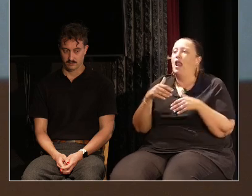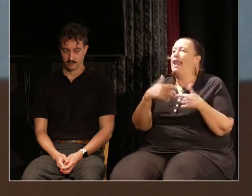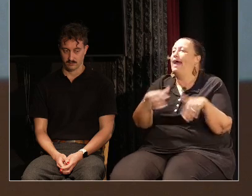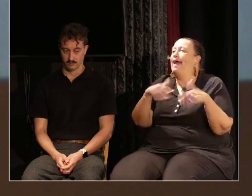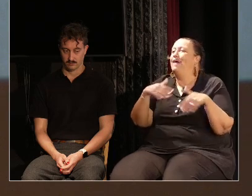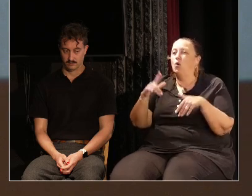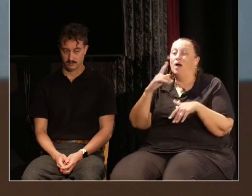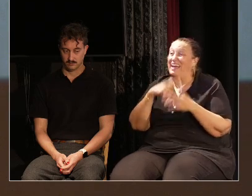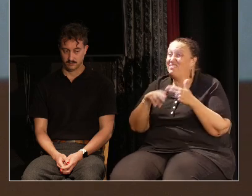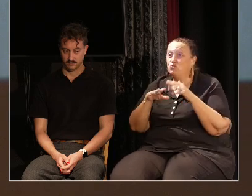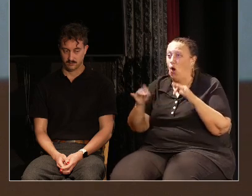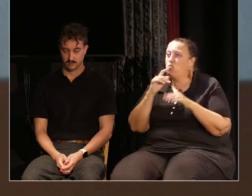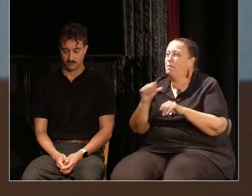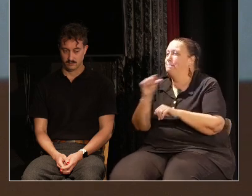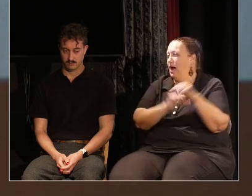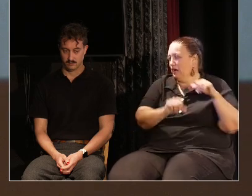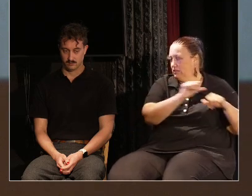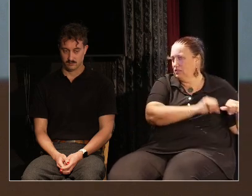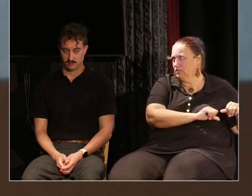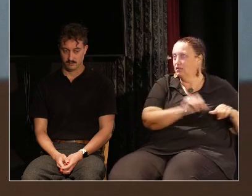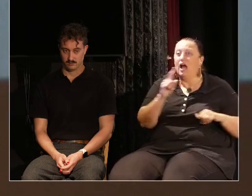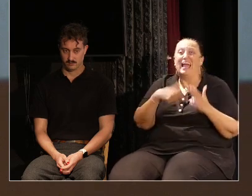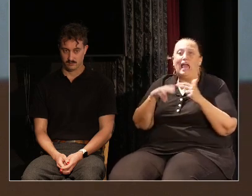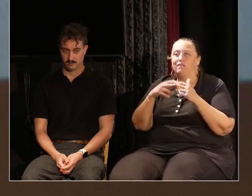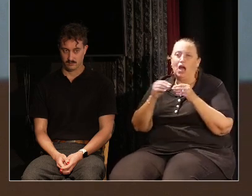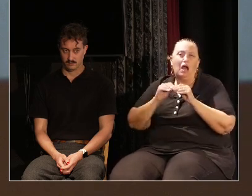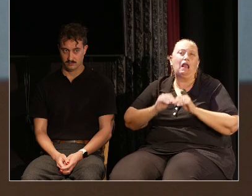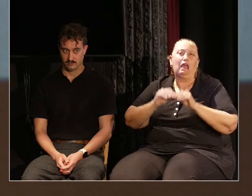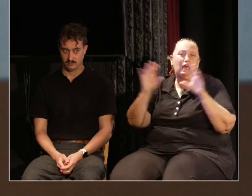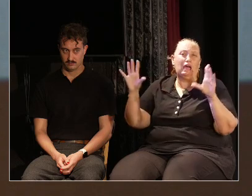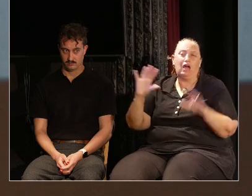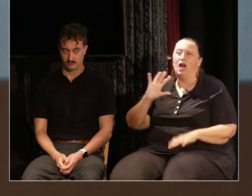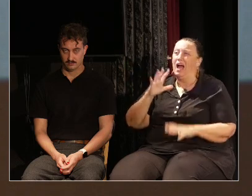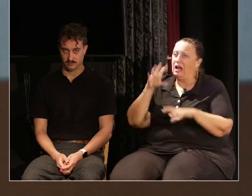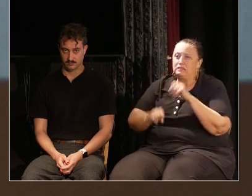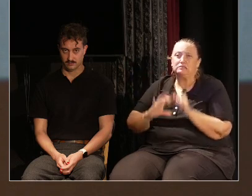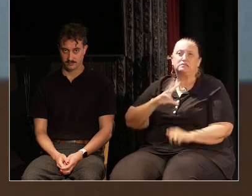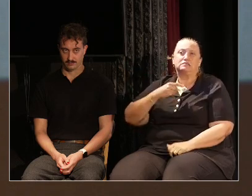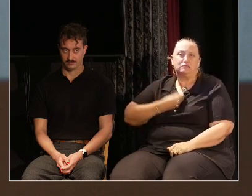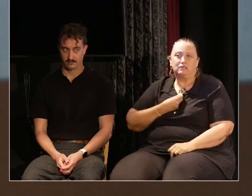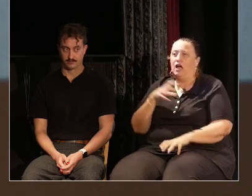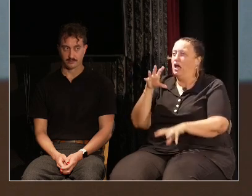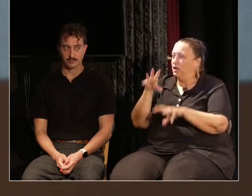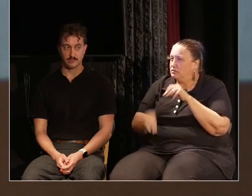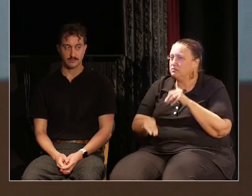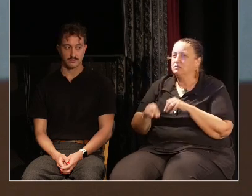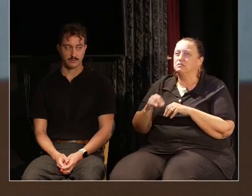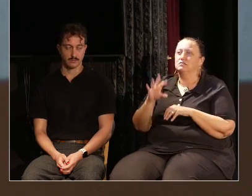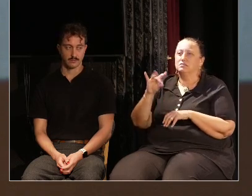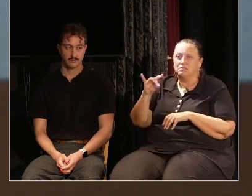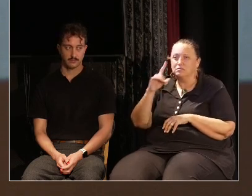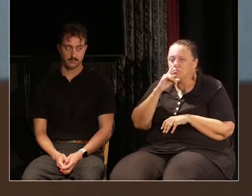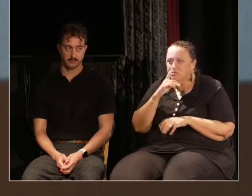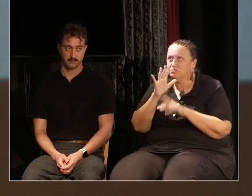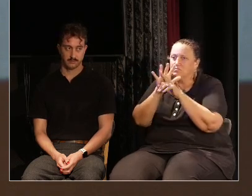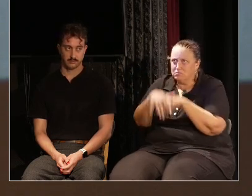one thing to be overtly homophobic, transphobic, whatever it is, and of course everyone, I would hope, would call that out to its face. But it's also important